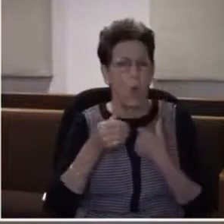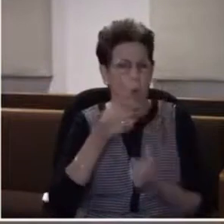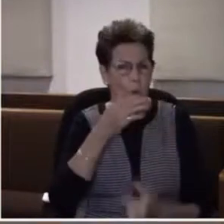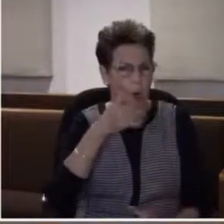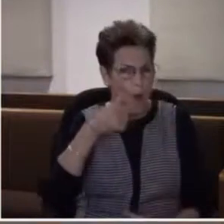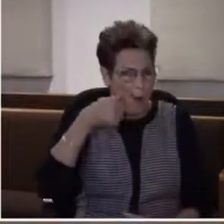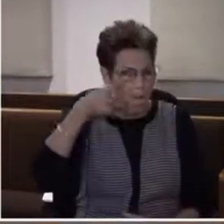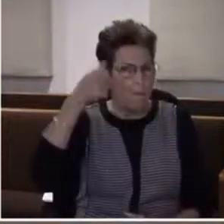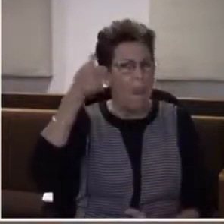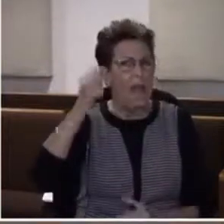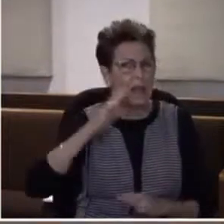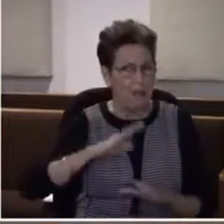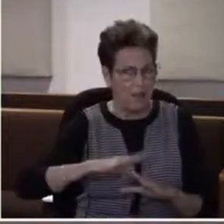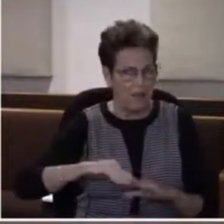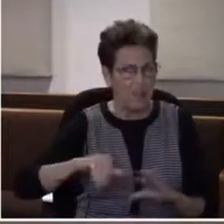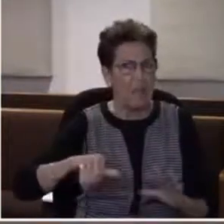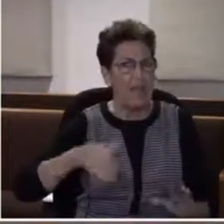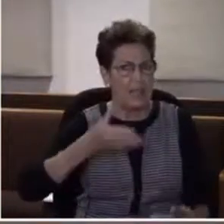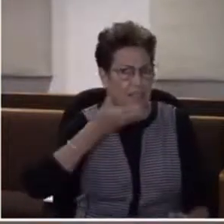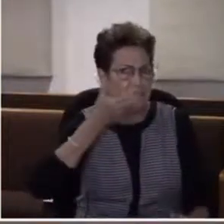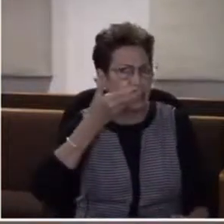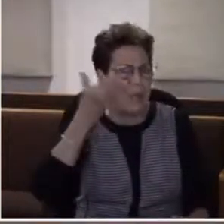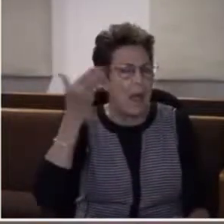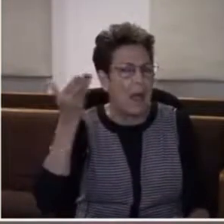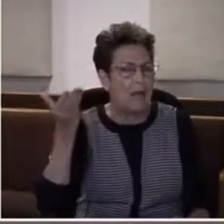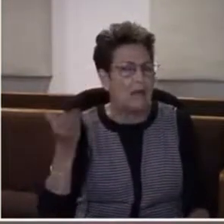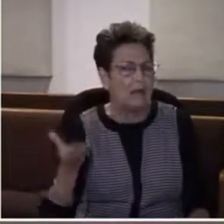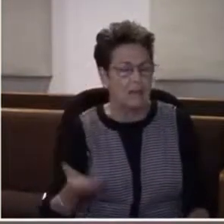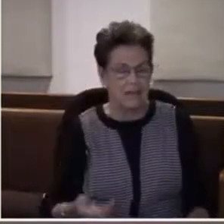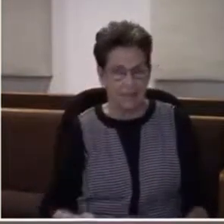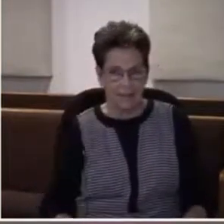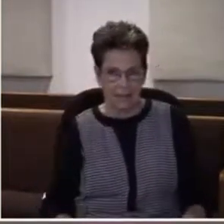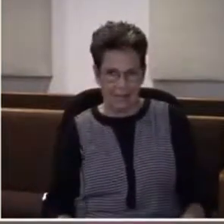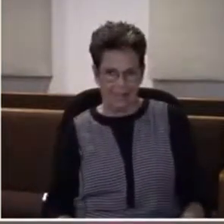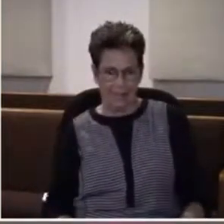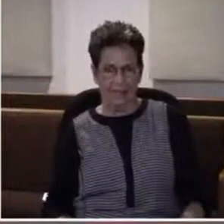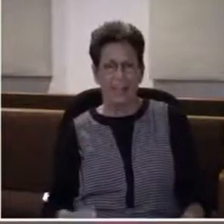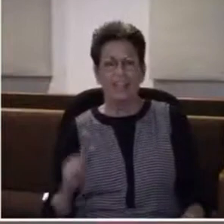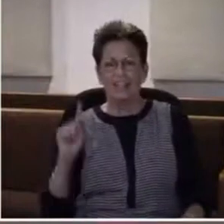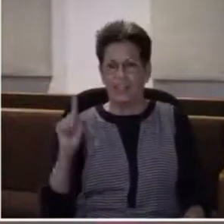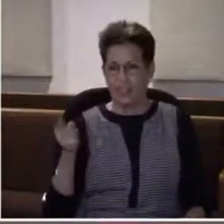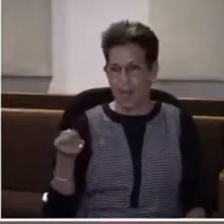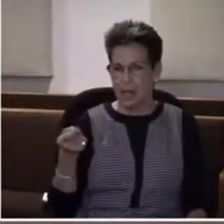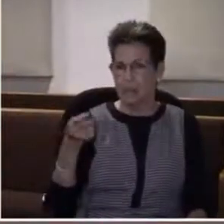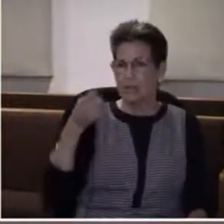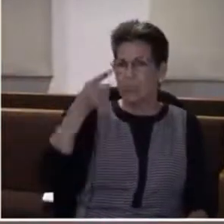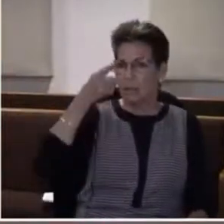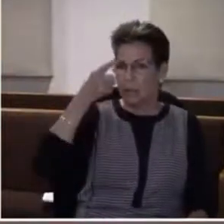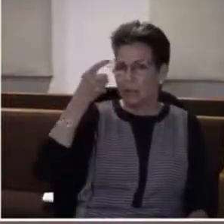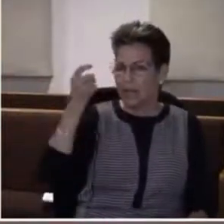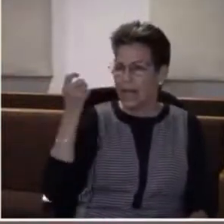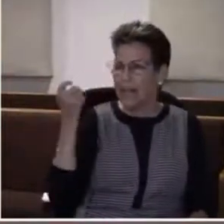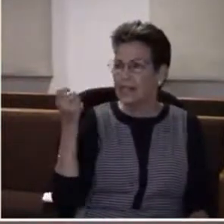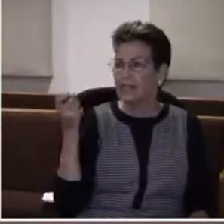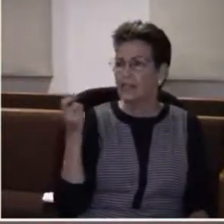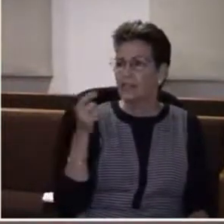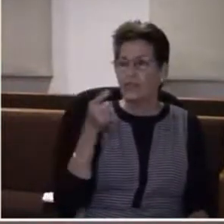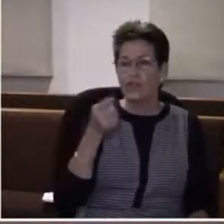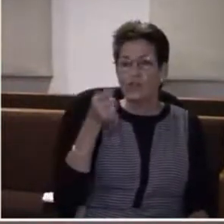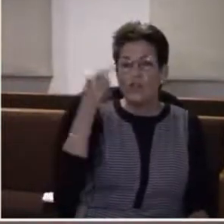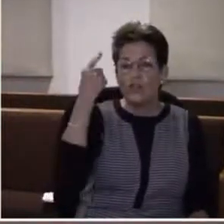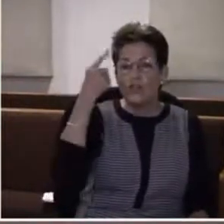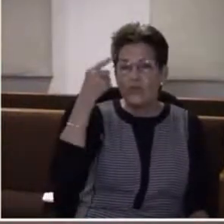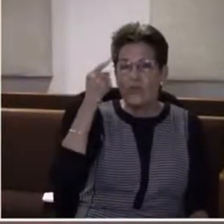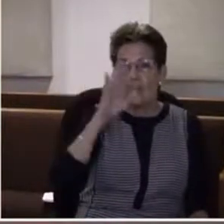The widow of Zarephath would tell you that just because you smell stink doesn't mean that that's what God